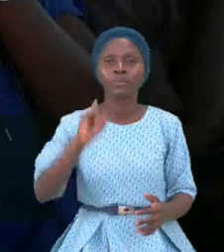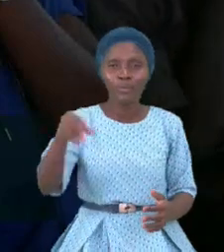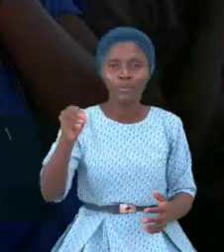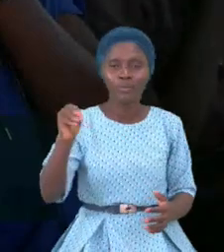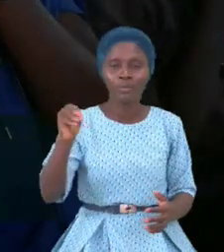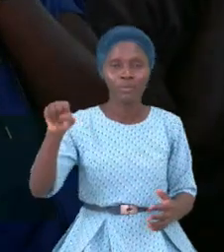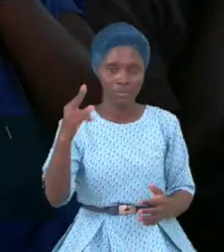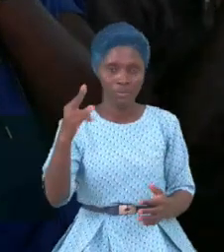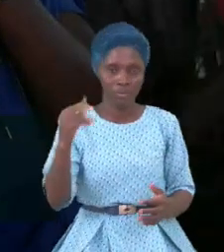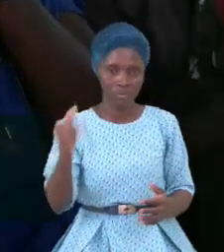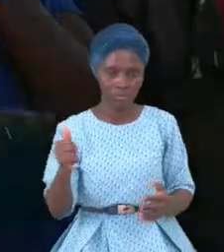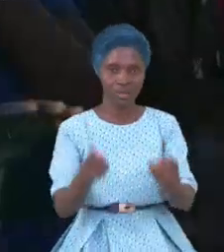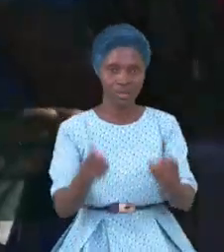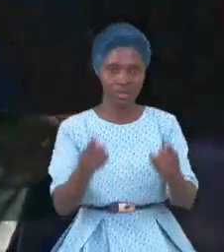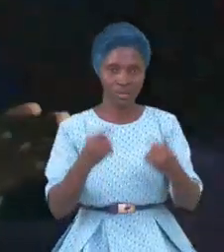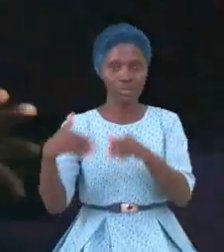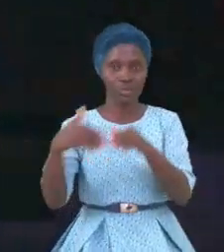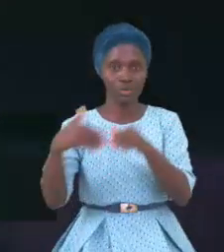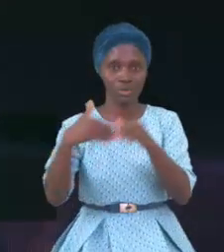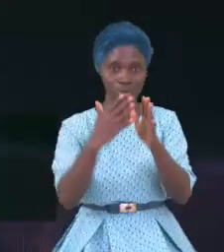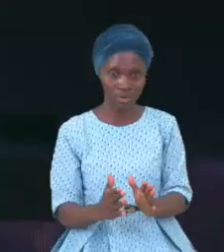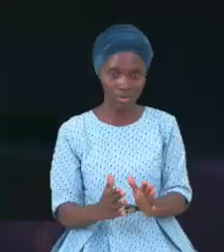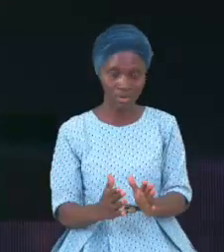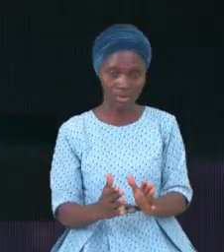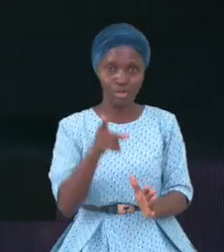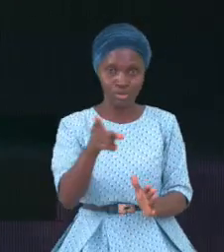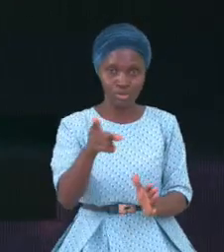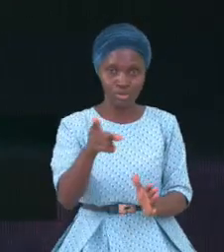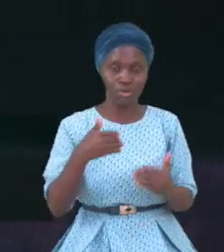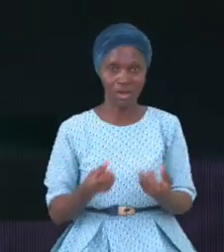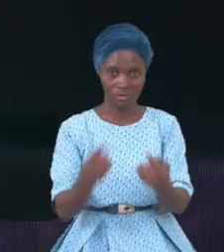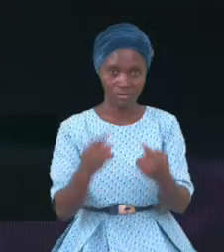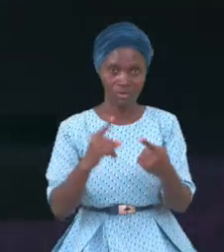leadership. Leadership in that little community.